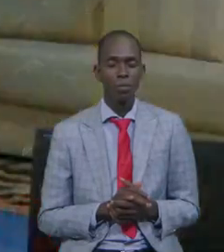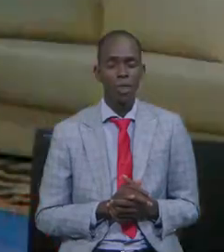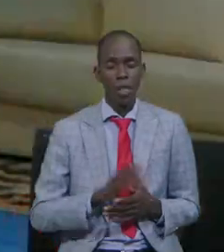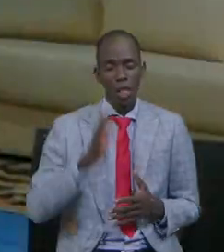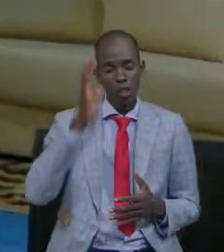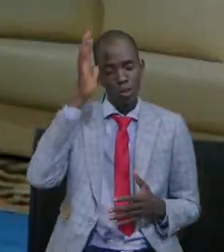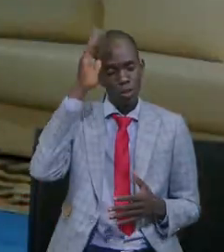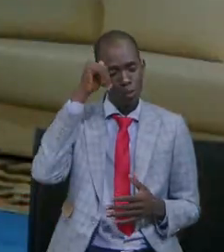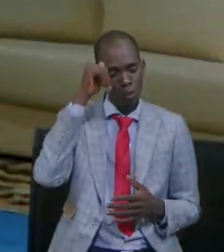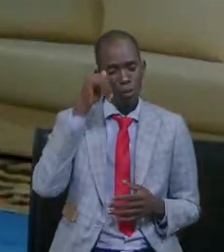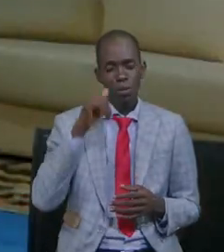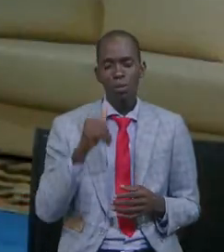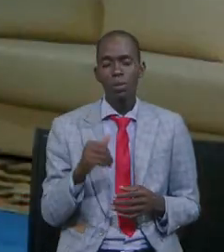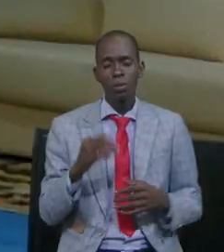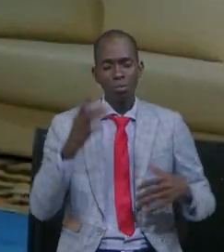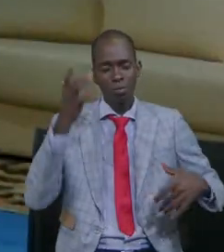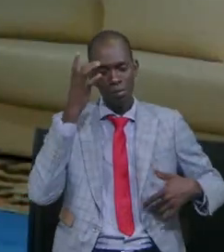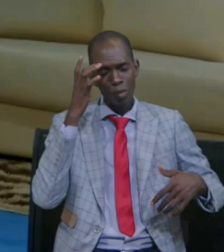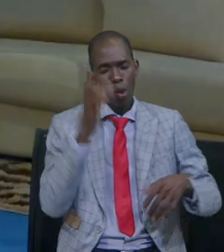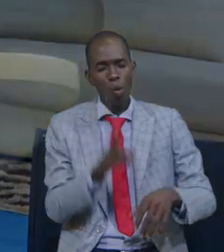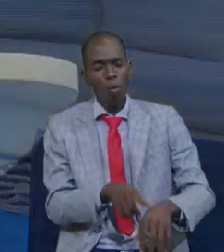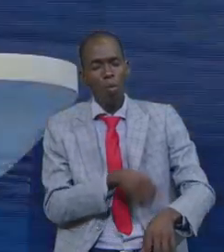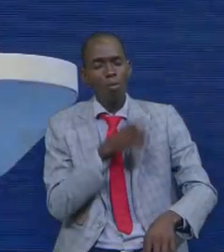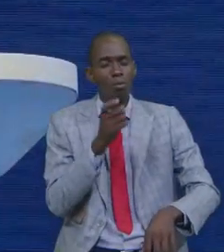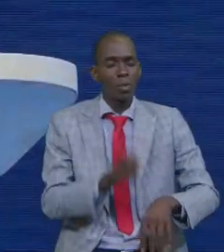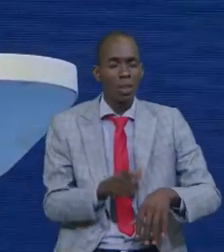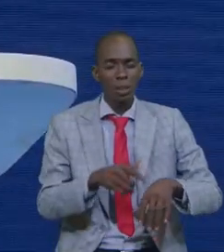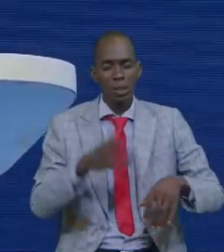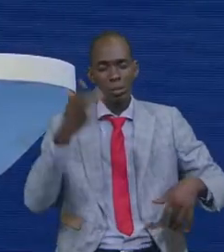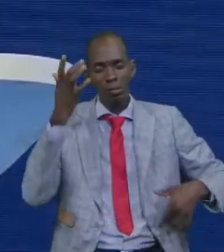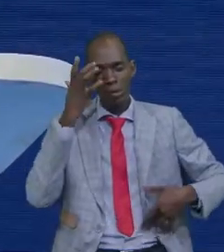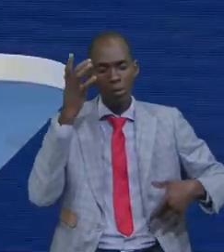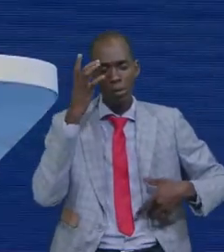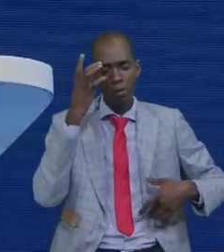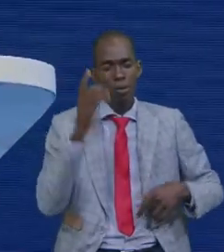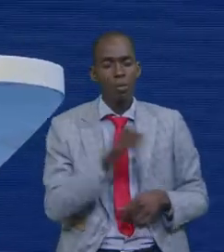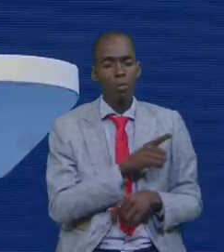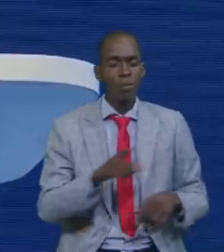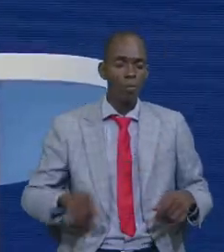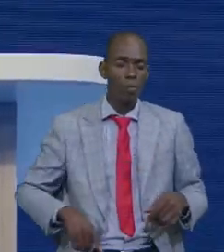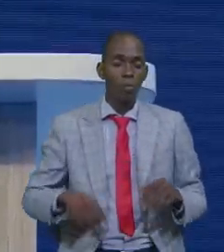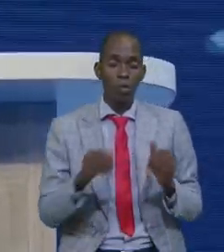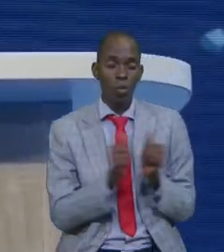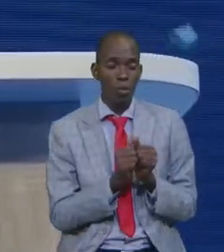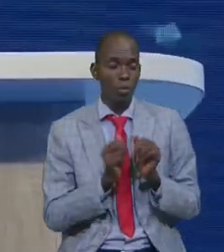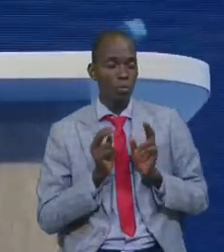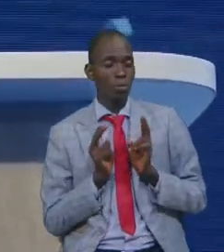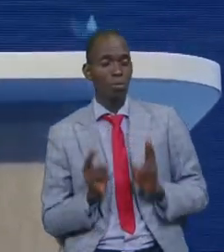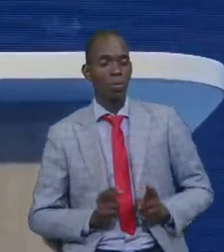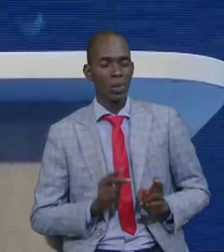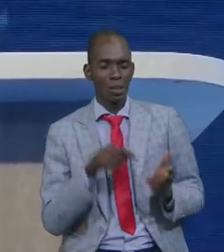Incurable long-standing sickness. Lord, with man this